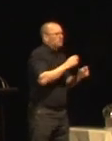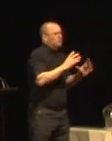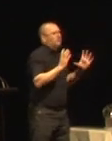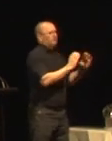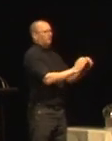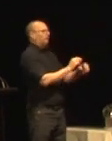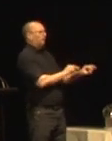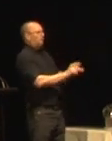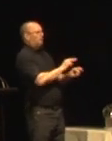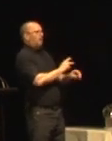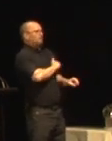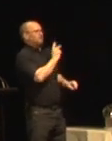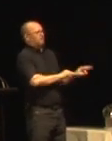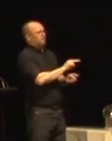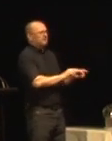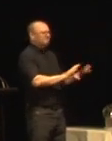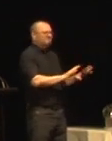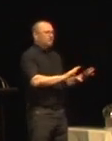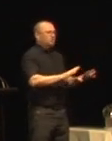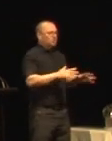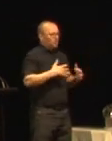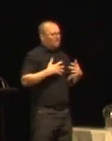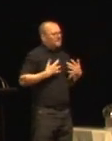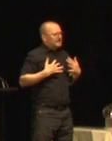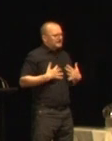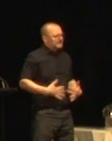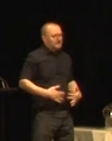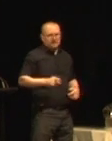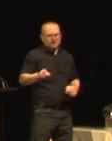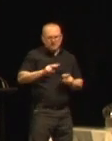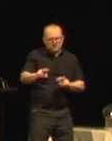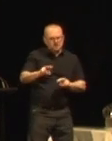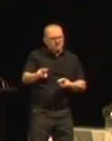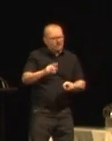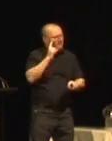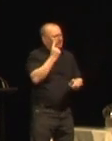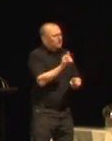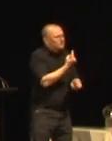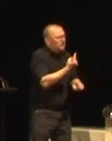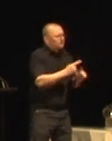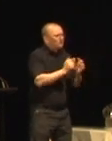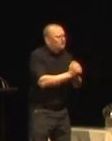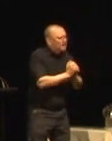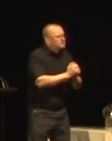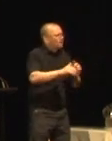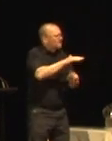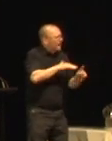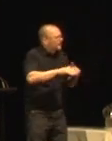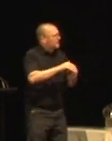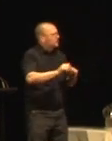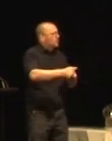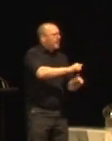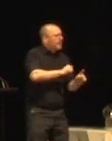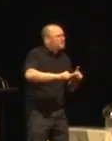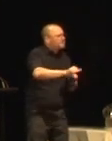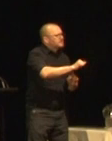you to look at these and think about your neighbors, think about your family, think about life experiences. And I want you just to sit and think for a